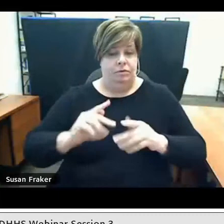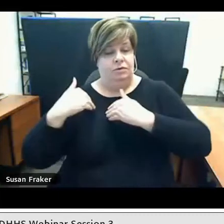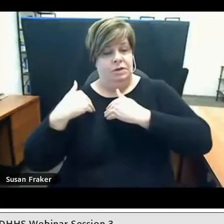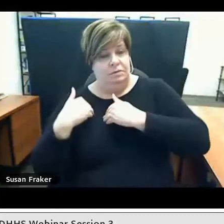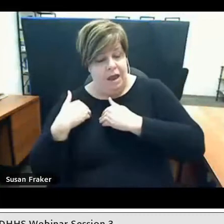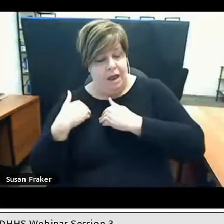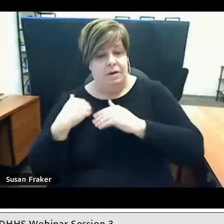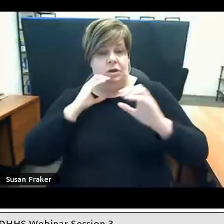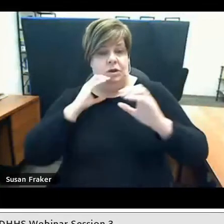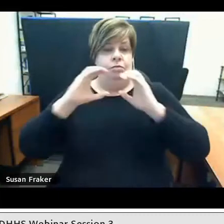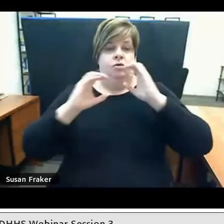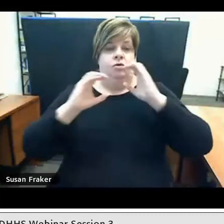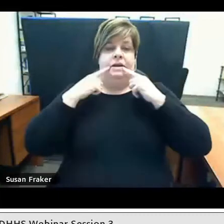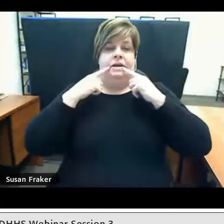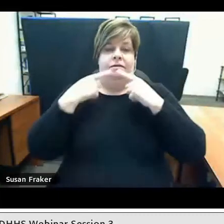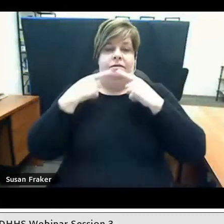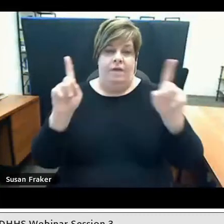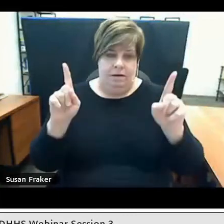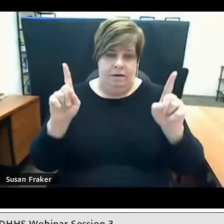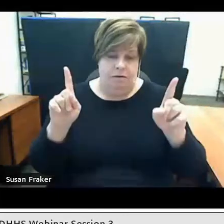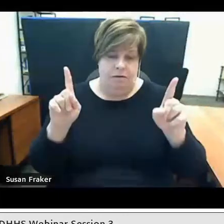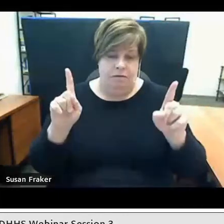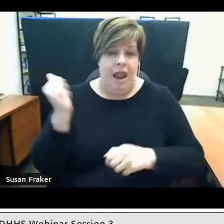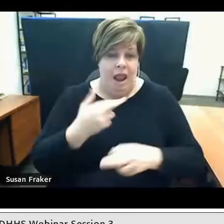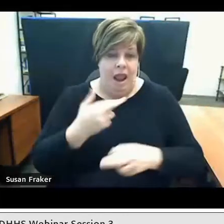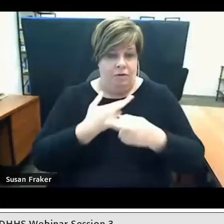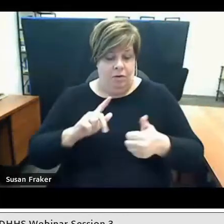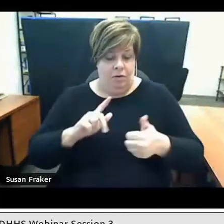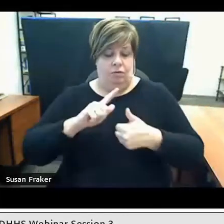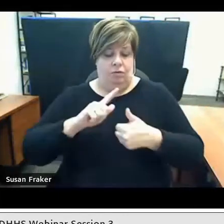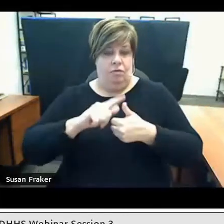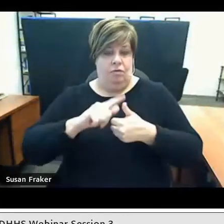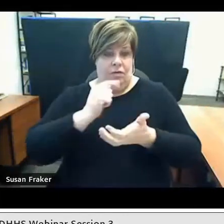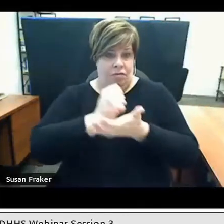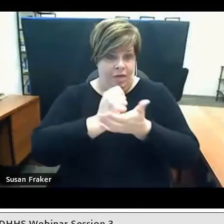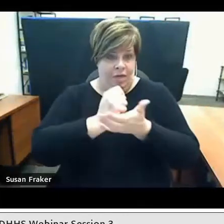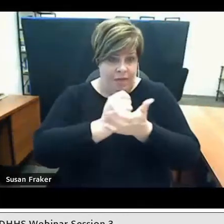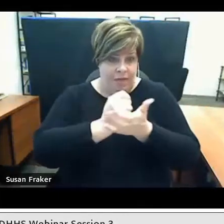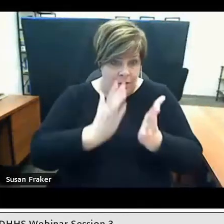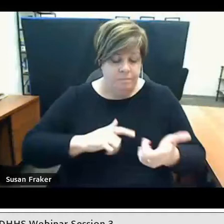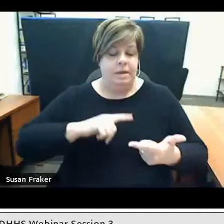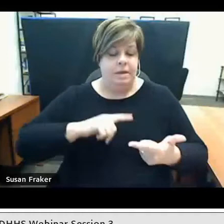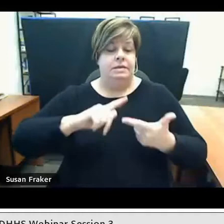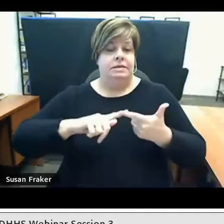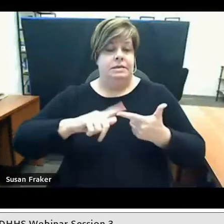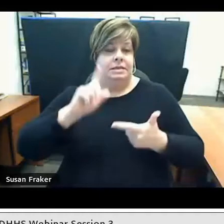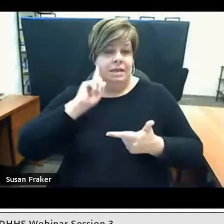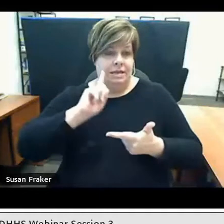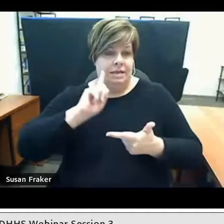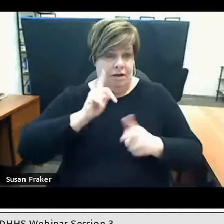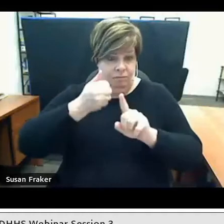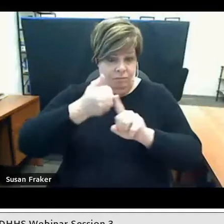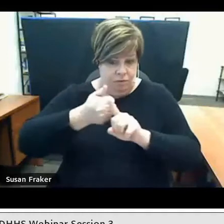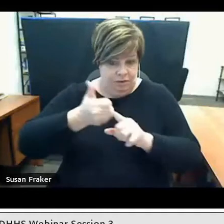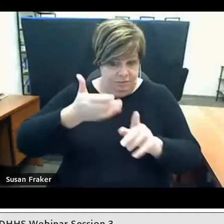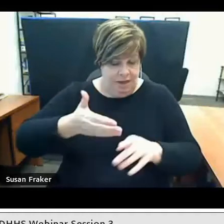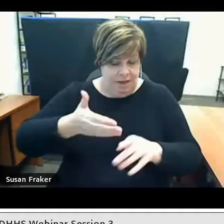effective communication. Everyone in the room, including the provider, the deaf individual participating in treatment, and the